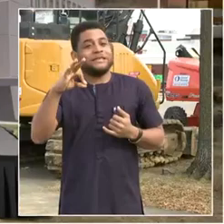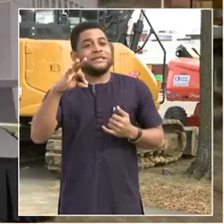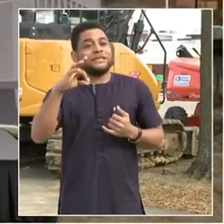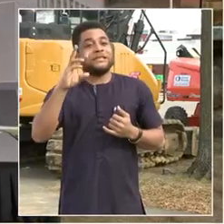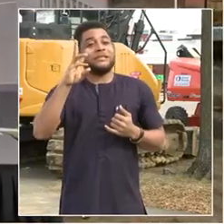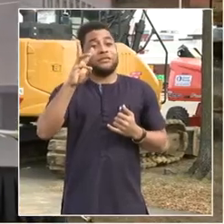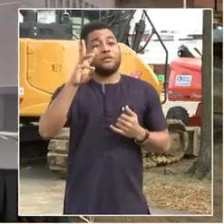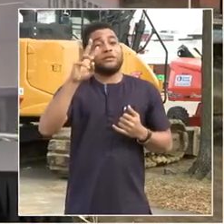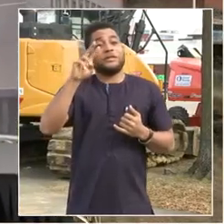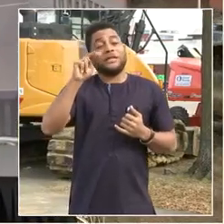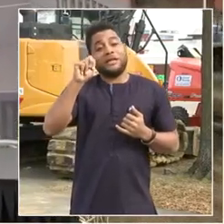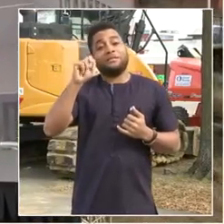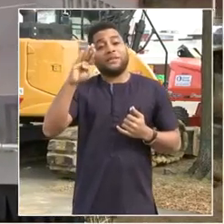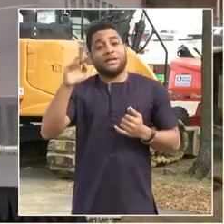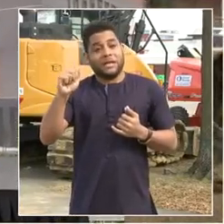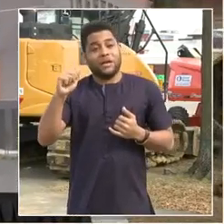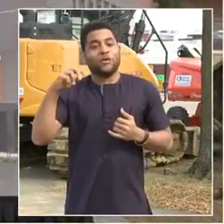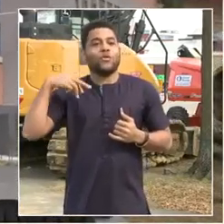Washington Mystics.